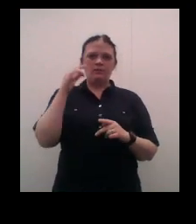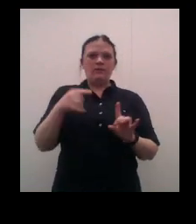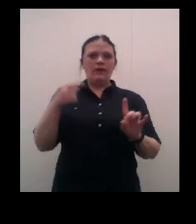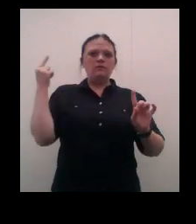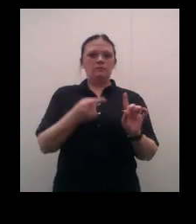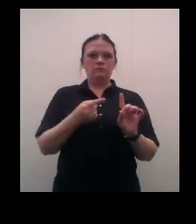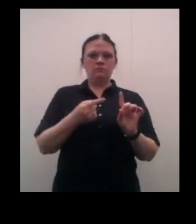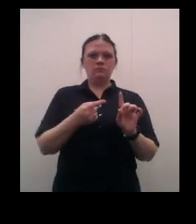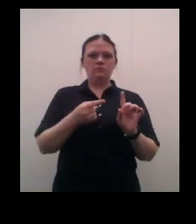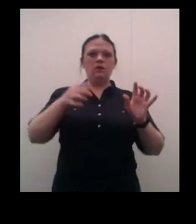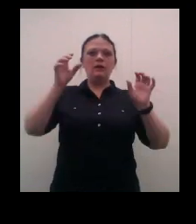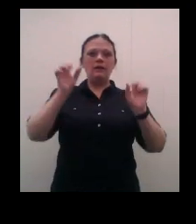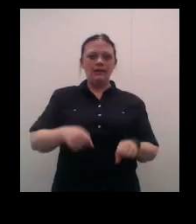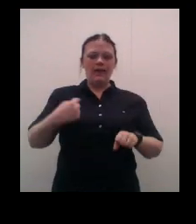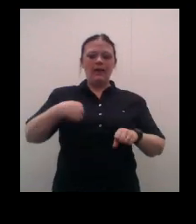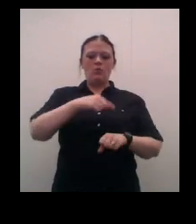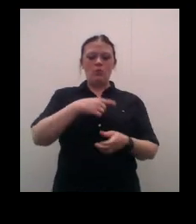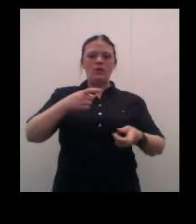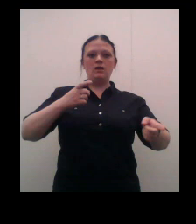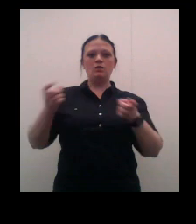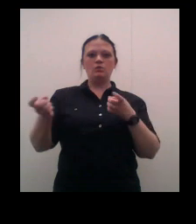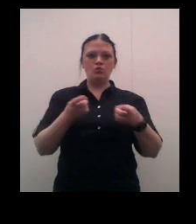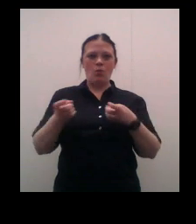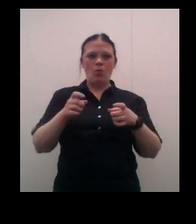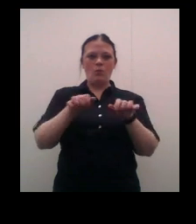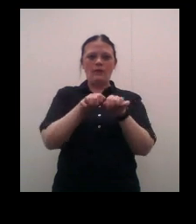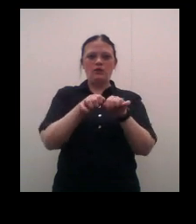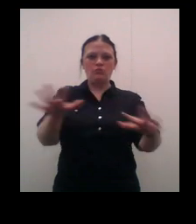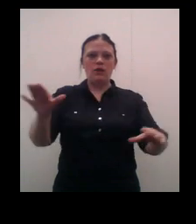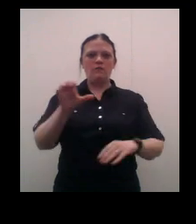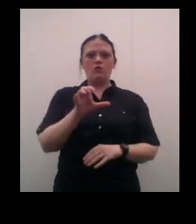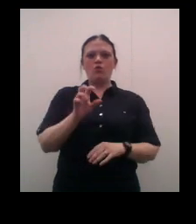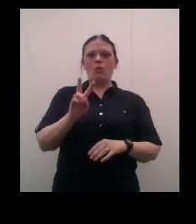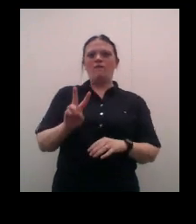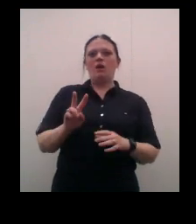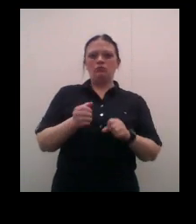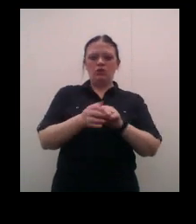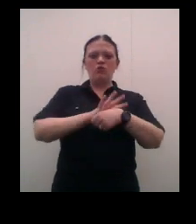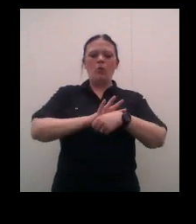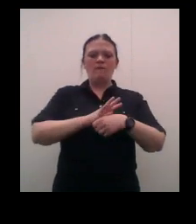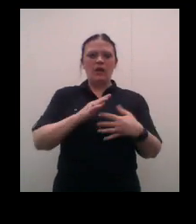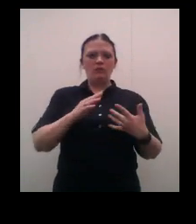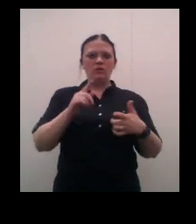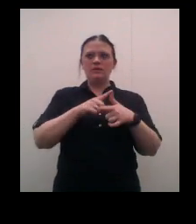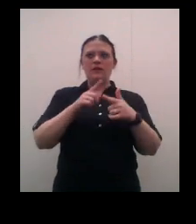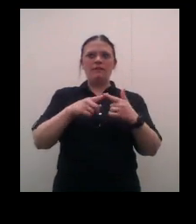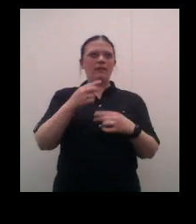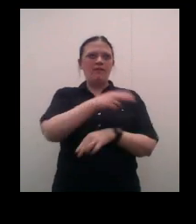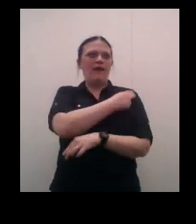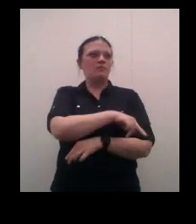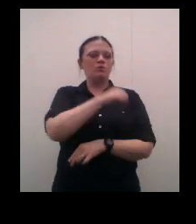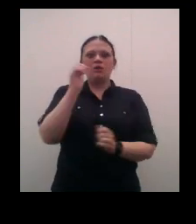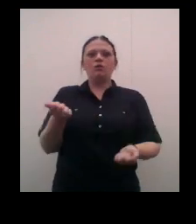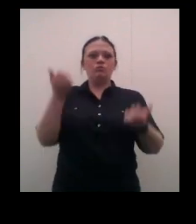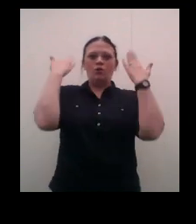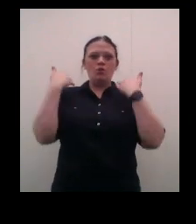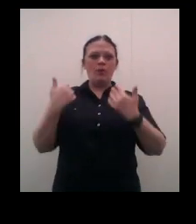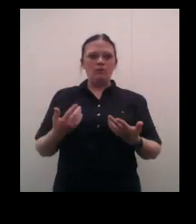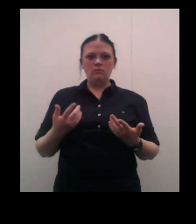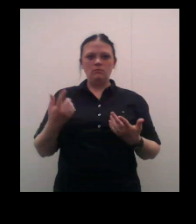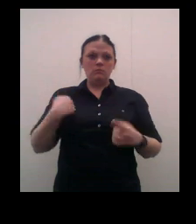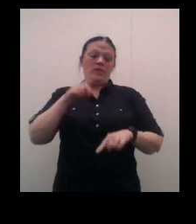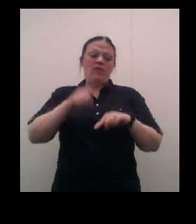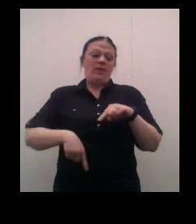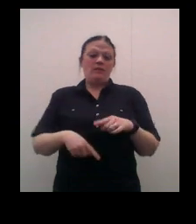keys. Can we control the spread of the coronavirus such that our hospitals don't get inundated? So we couldn't at this